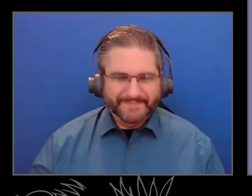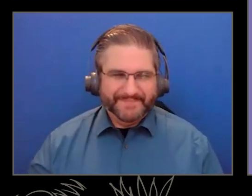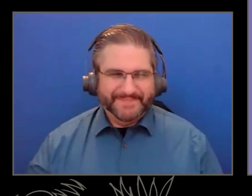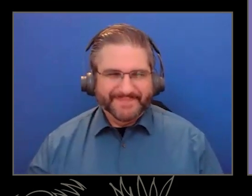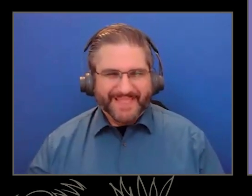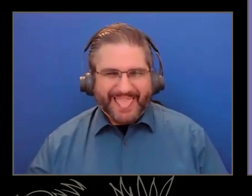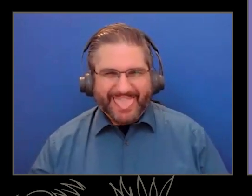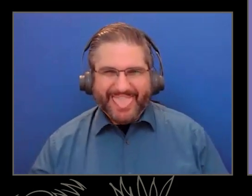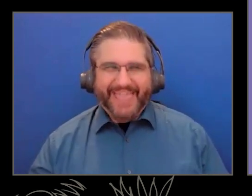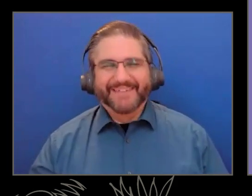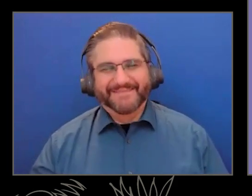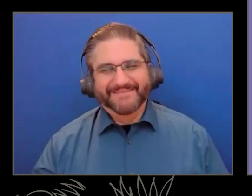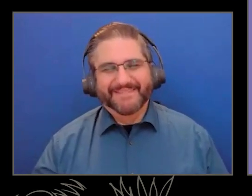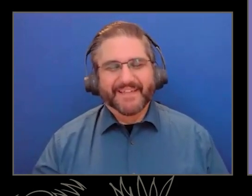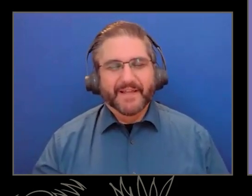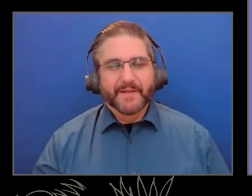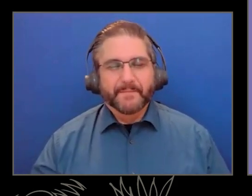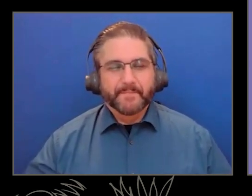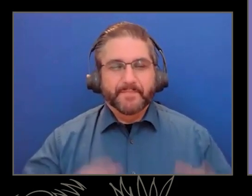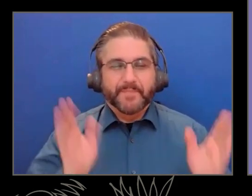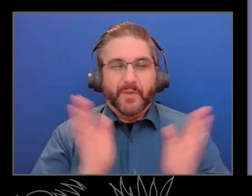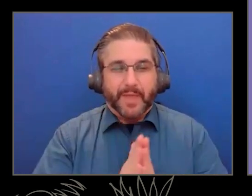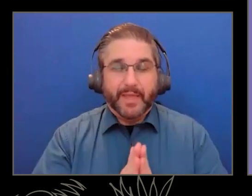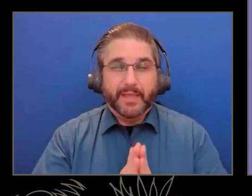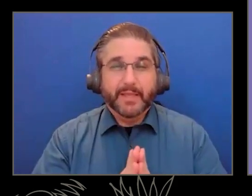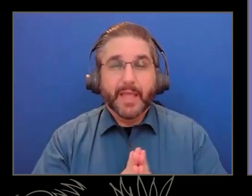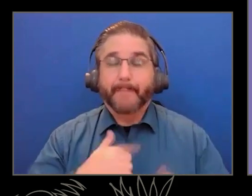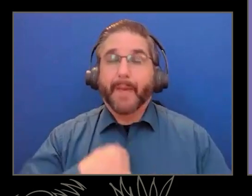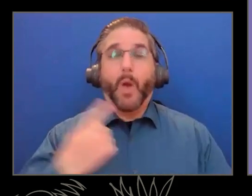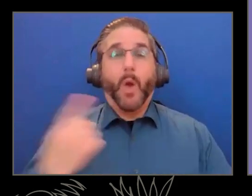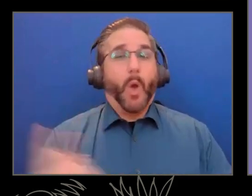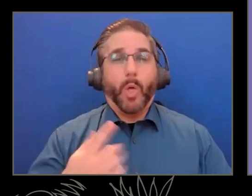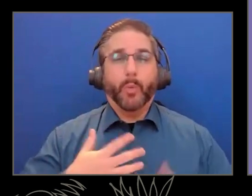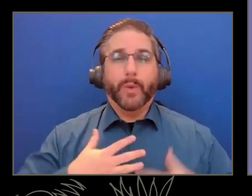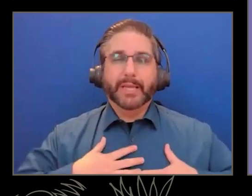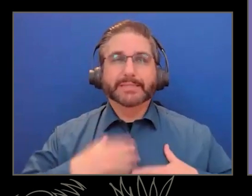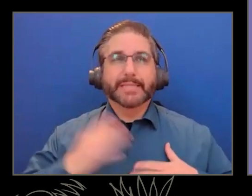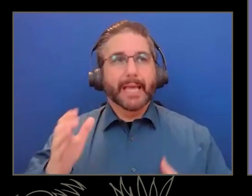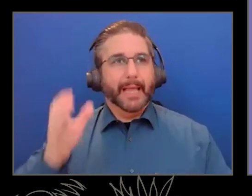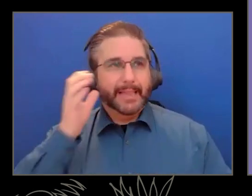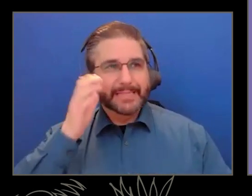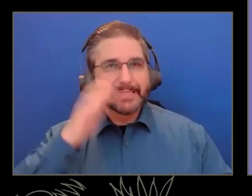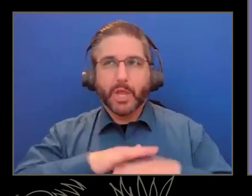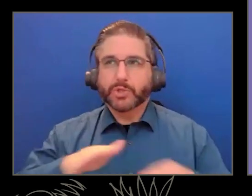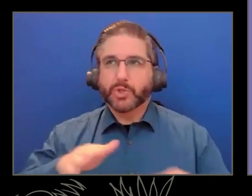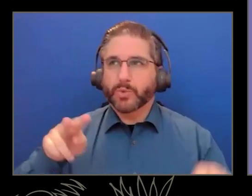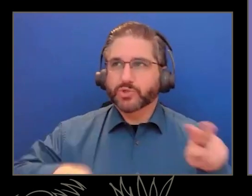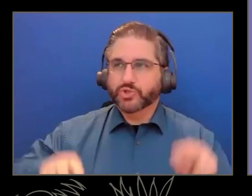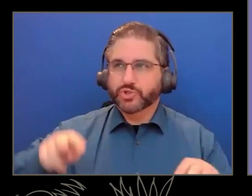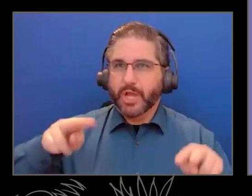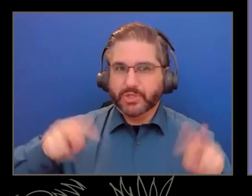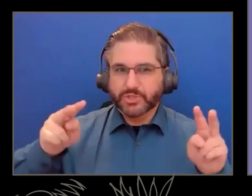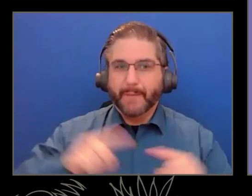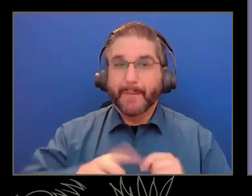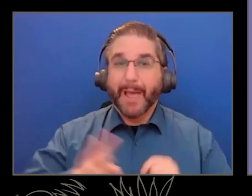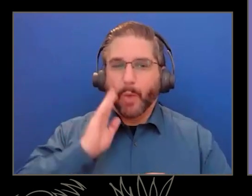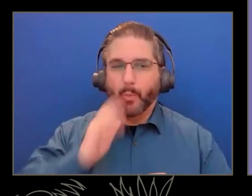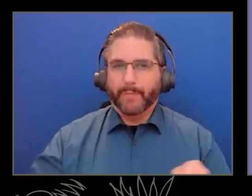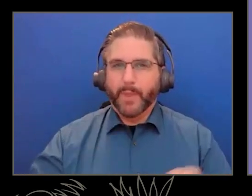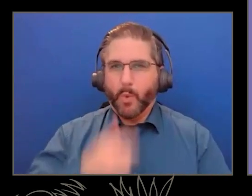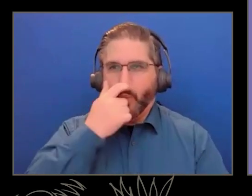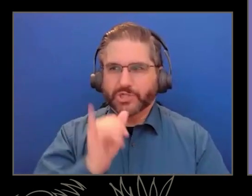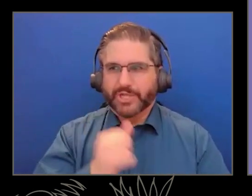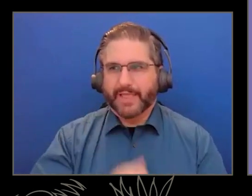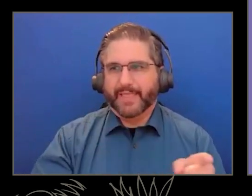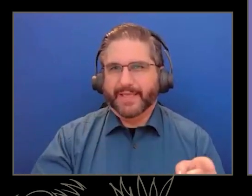Anywho, I will always listen and not judge. However, I will be watching from the sidelines like this. And with all